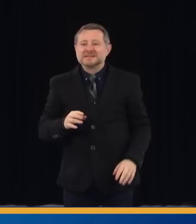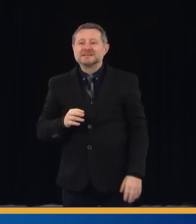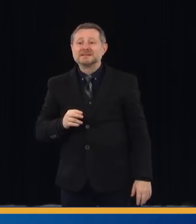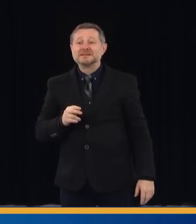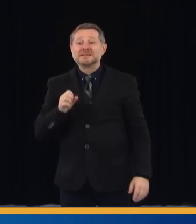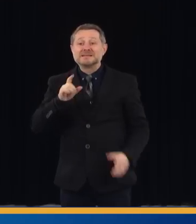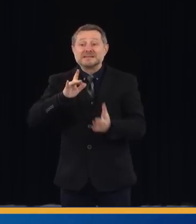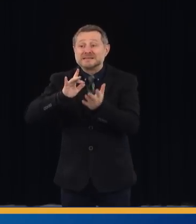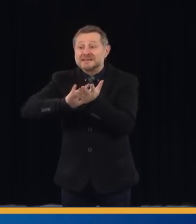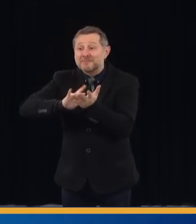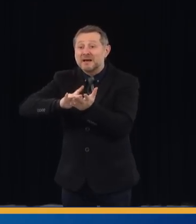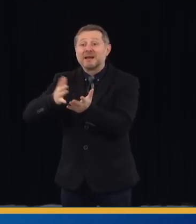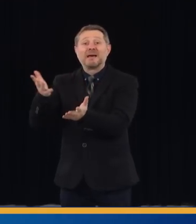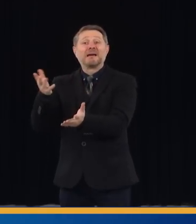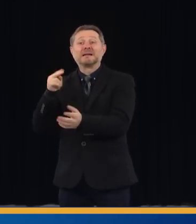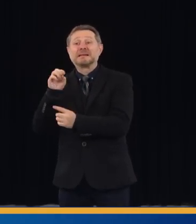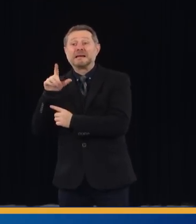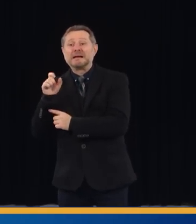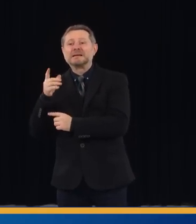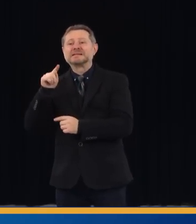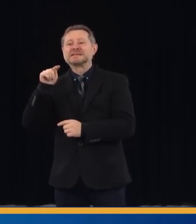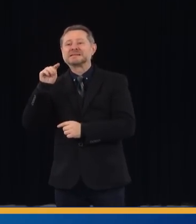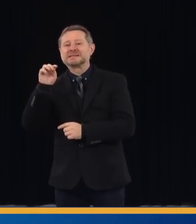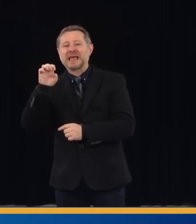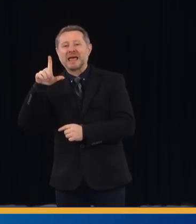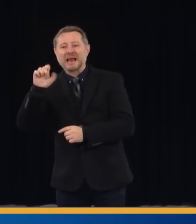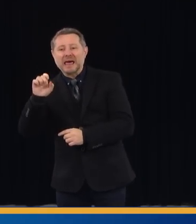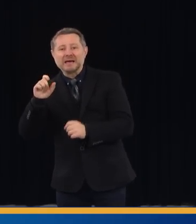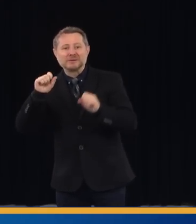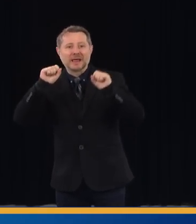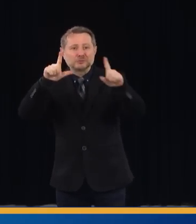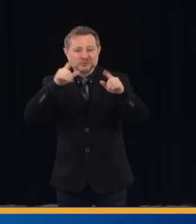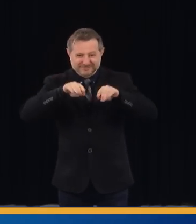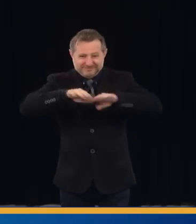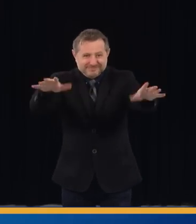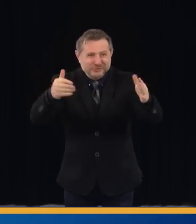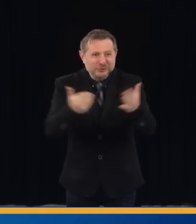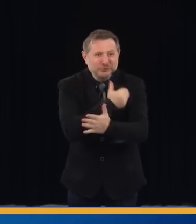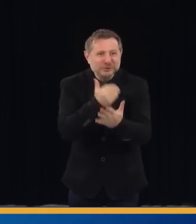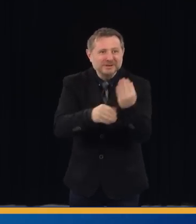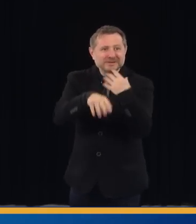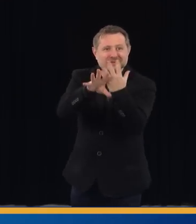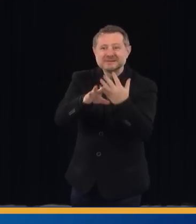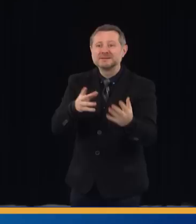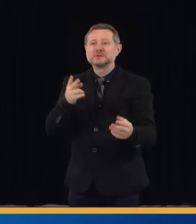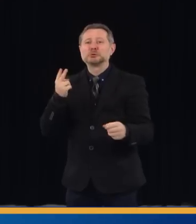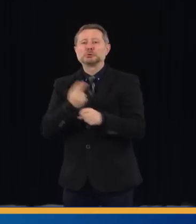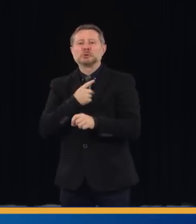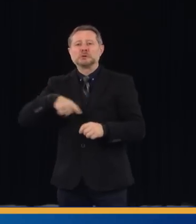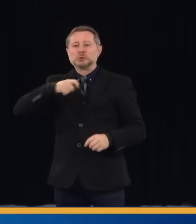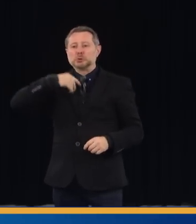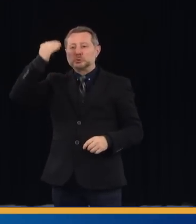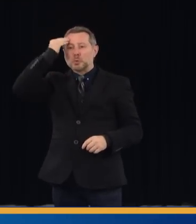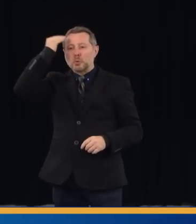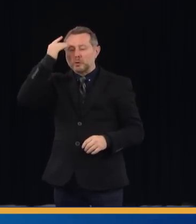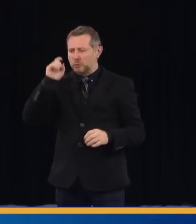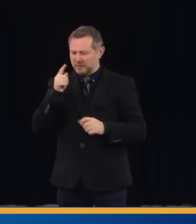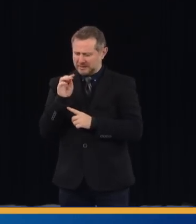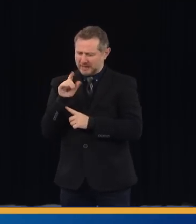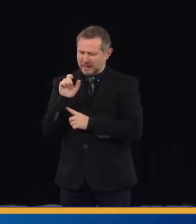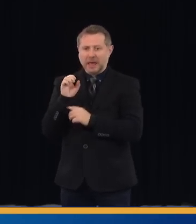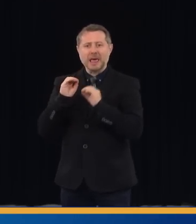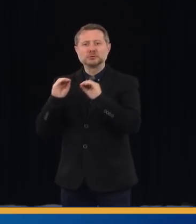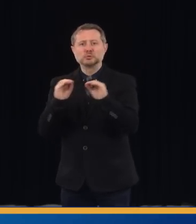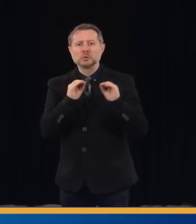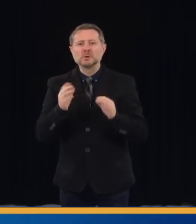have to close the schools. Well, why weren't we ready with a teleeducation system?